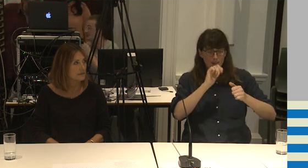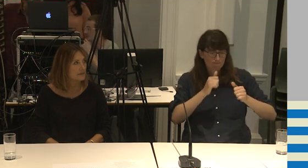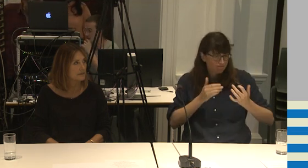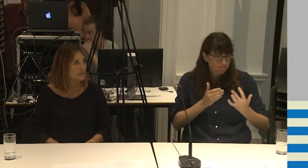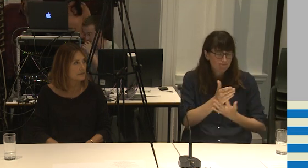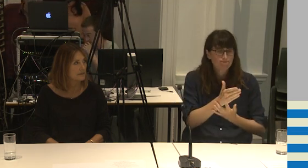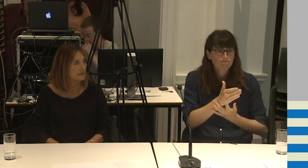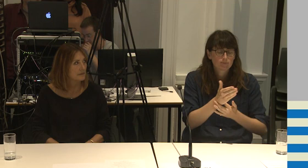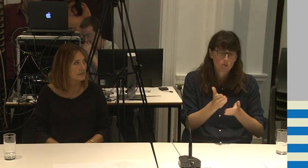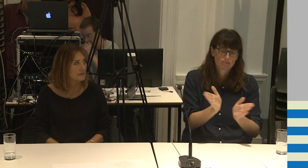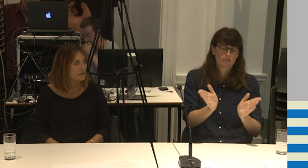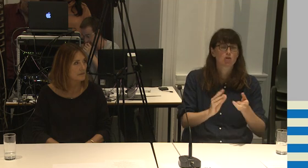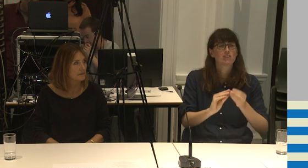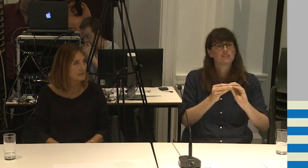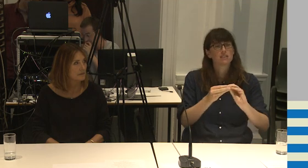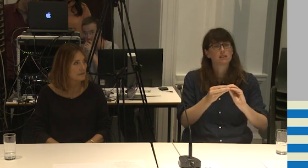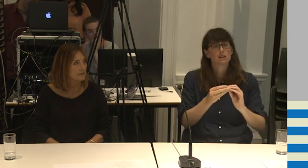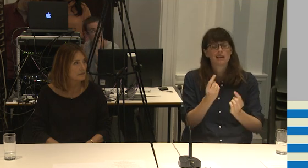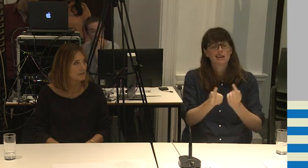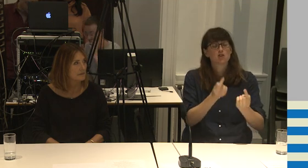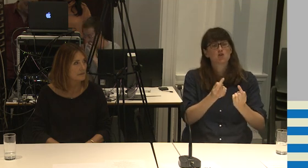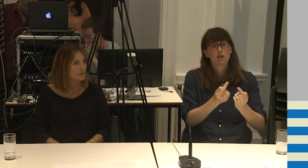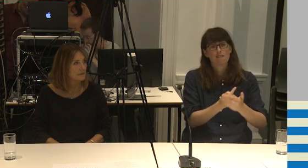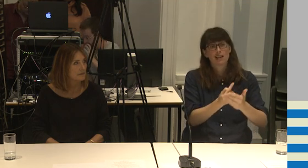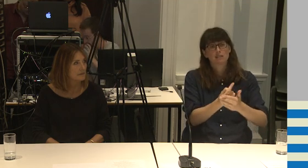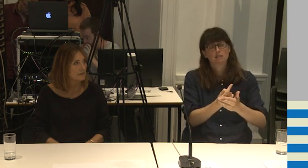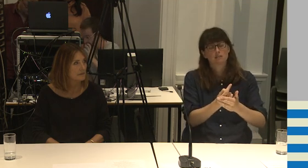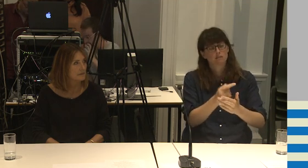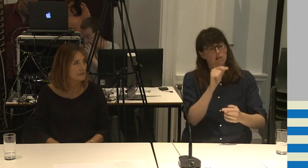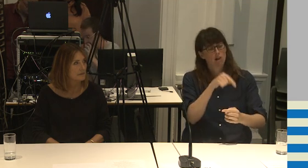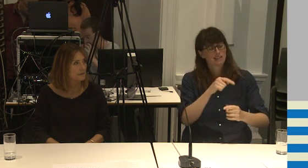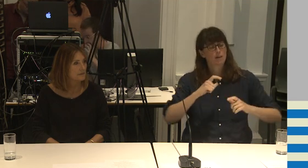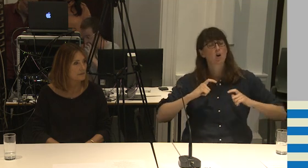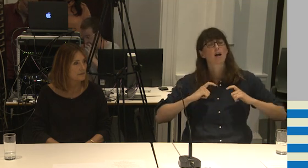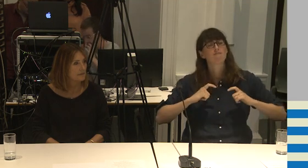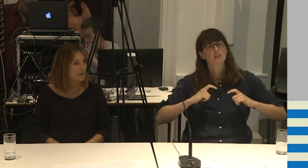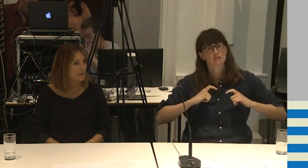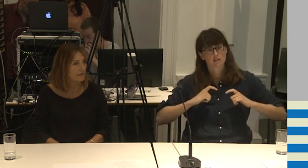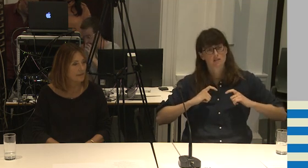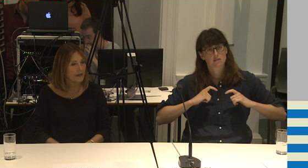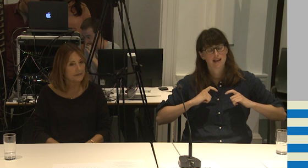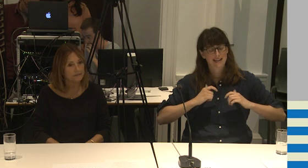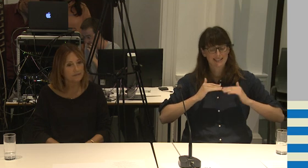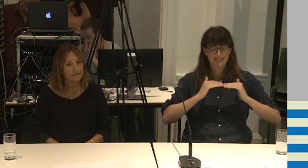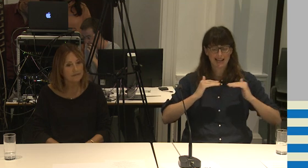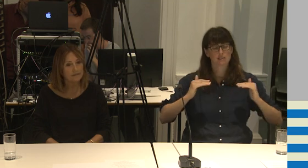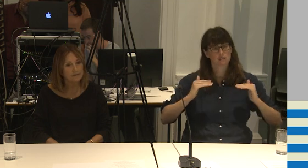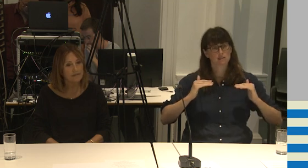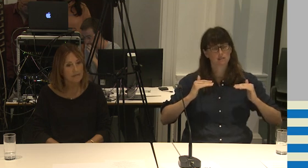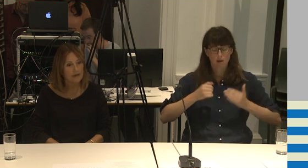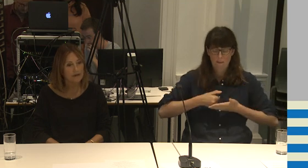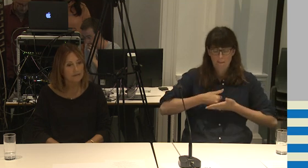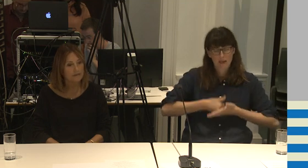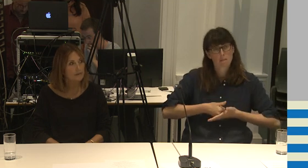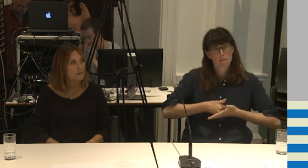wider forms of creativity. Each event in the series will address the idea of comfort and challenge the idea of standards as a bare